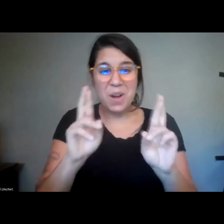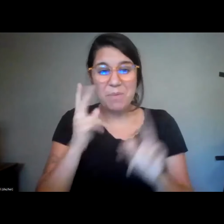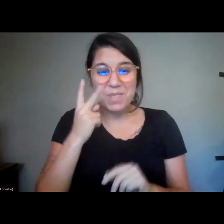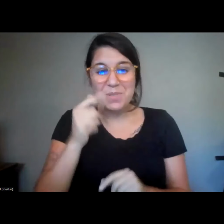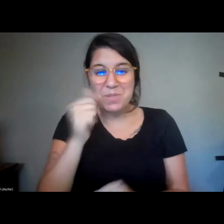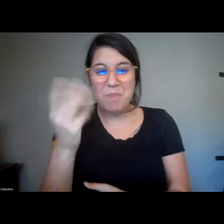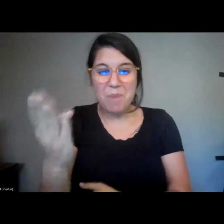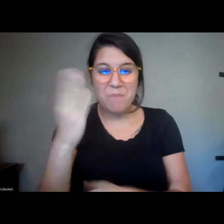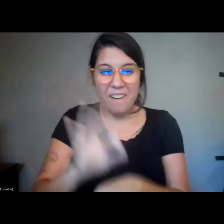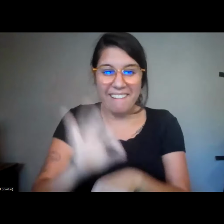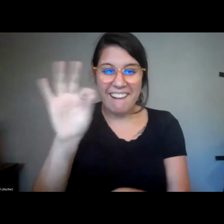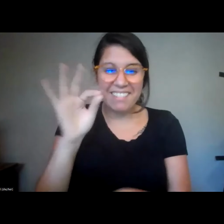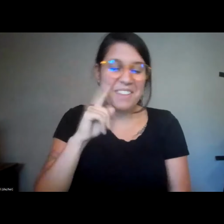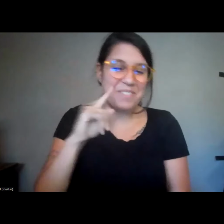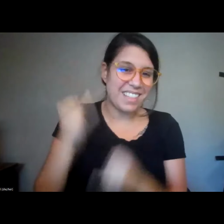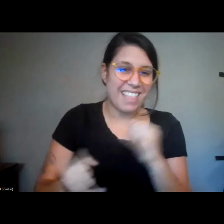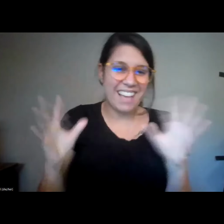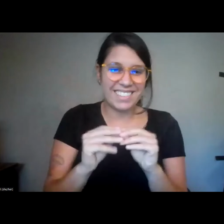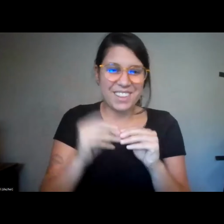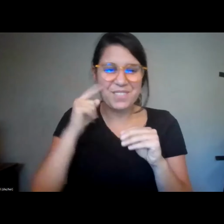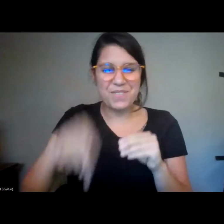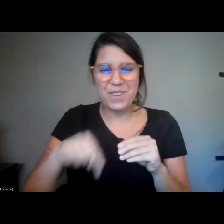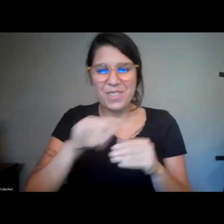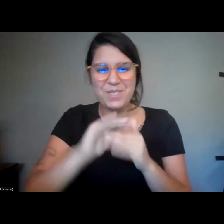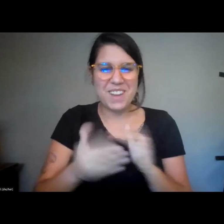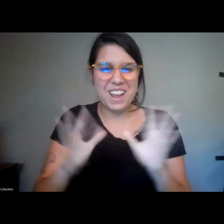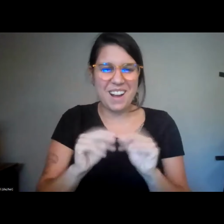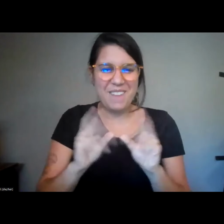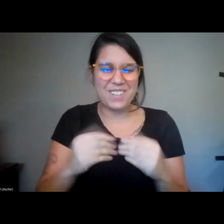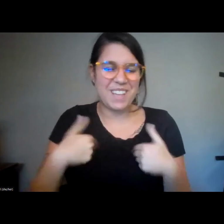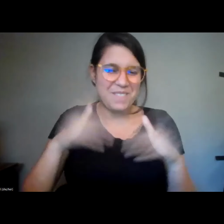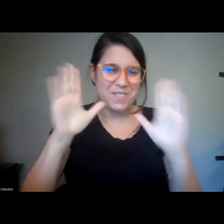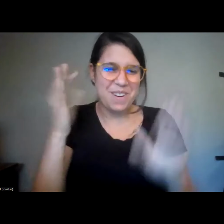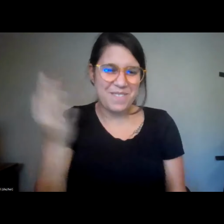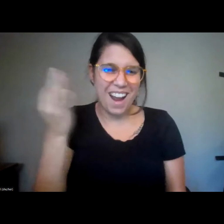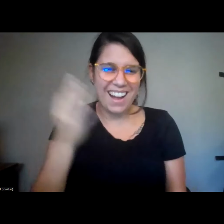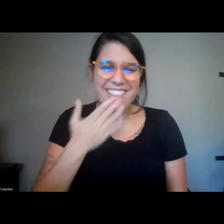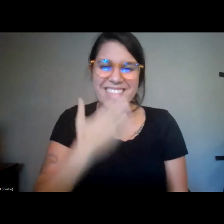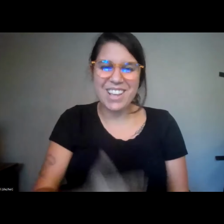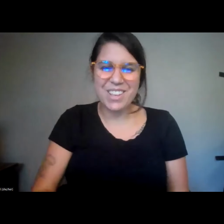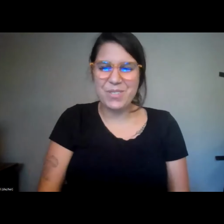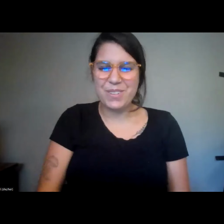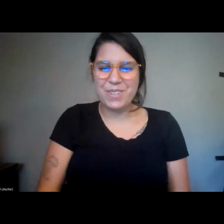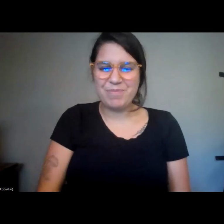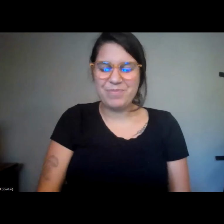tomorrow morning at 9 o'clock for the last session of our weekend conference. Have a lovely Friday. Thank you.